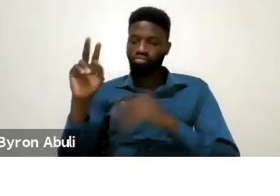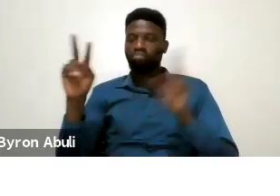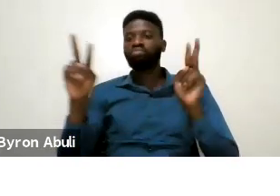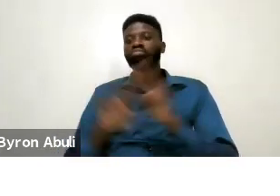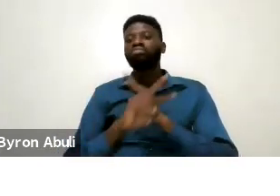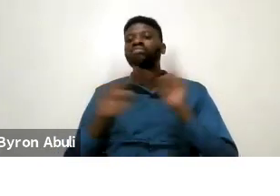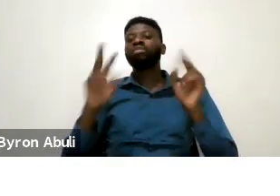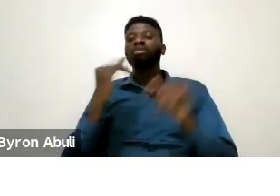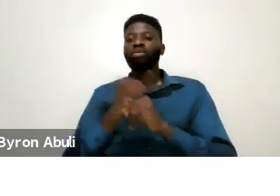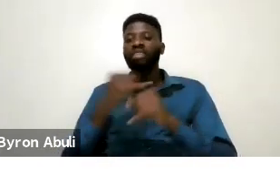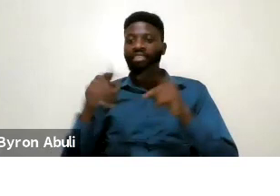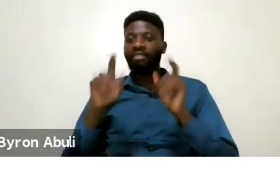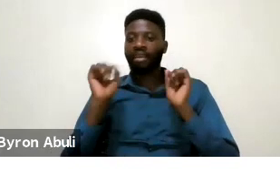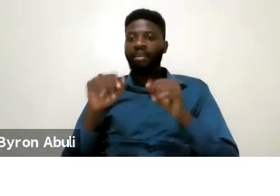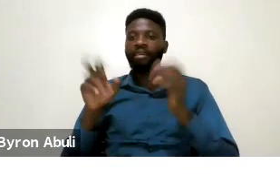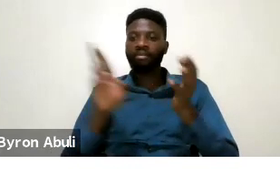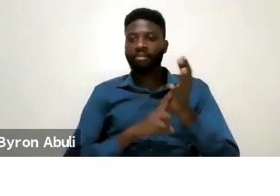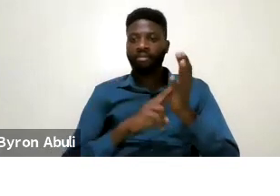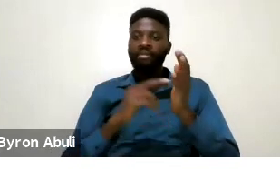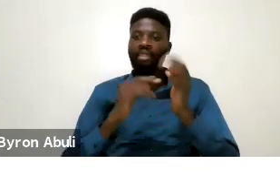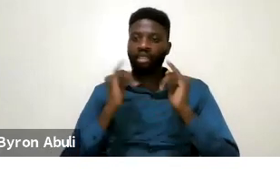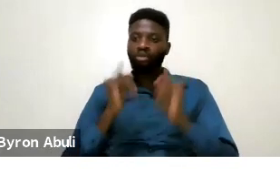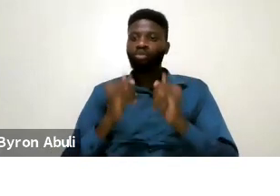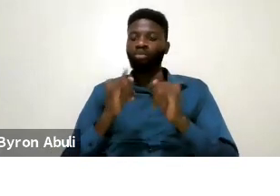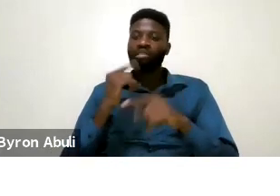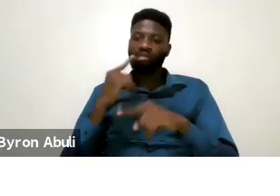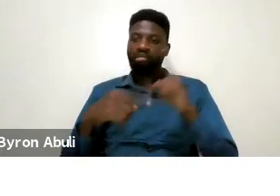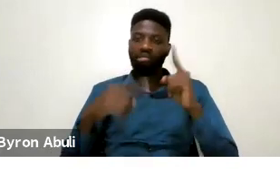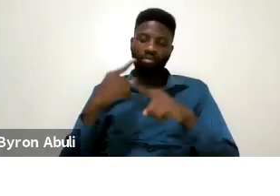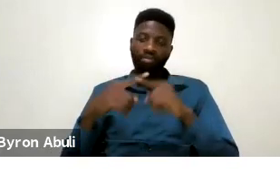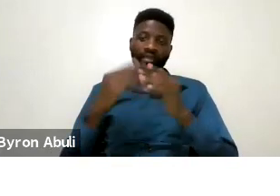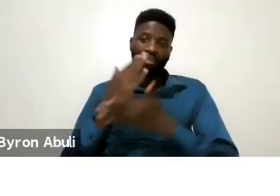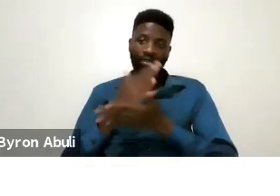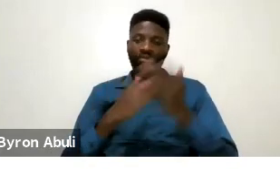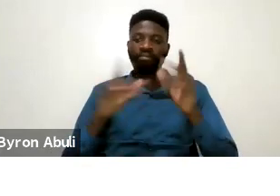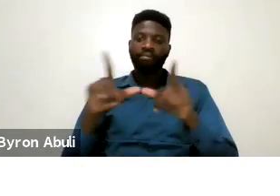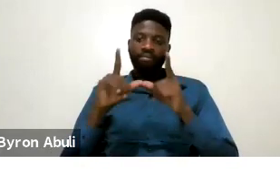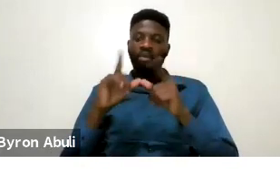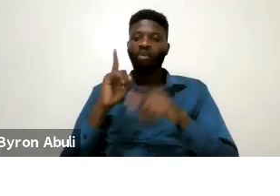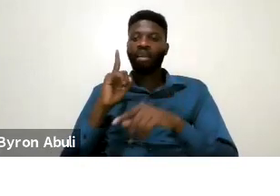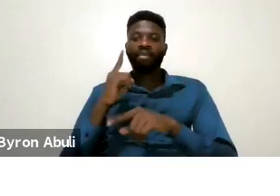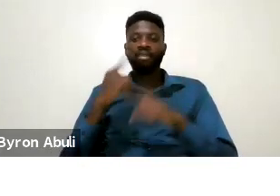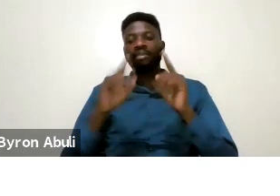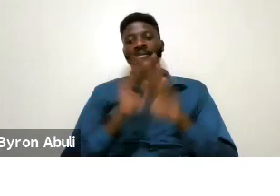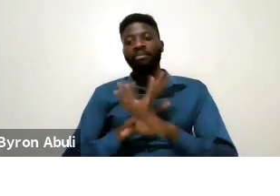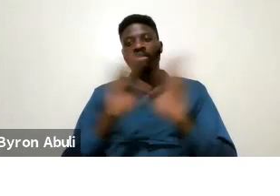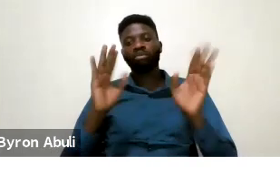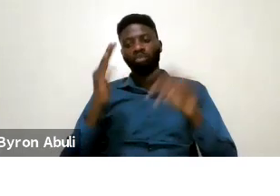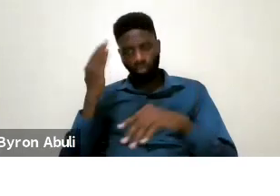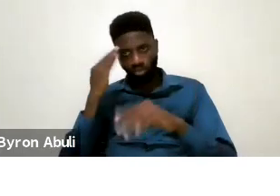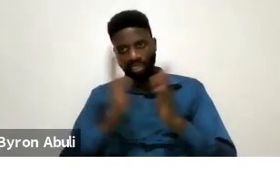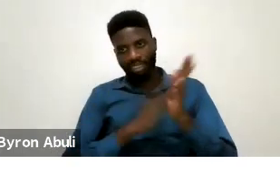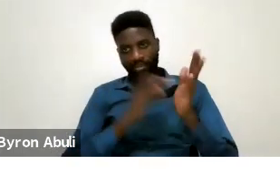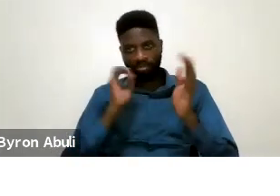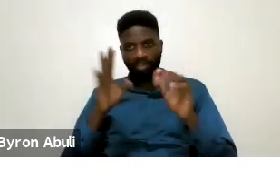you can renew on a yearly basis, because I think some of those certificates are just valid for a year. I know it is expensive, and I'm aware that